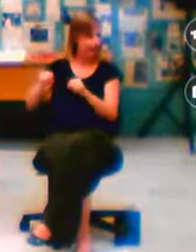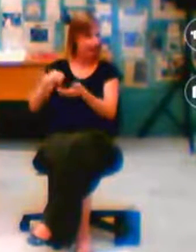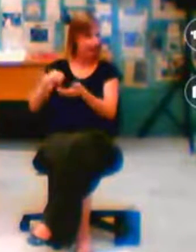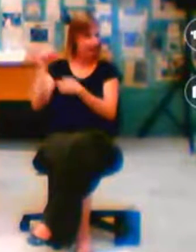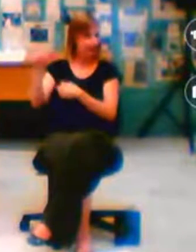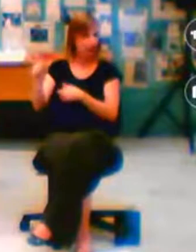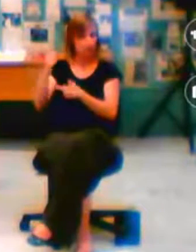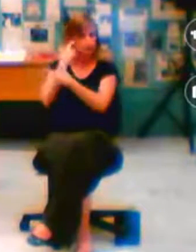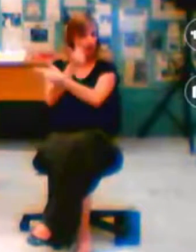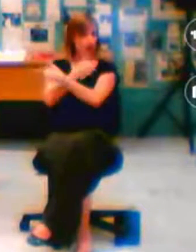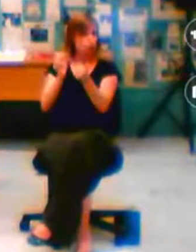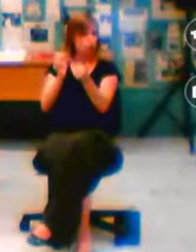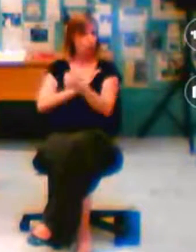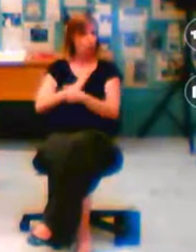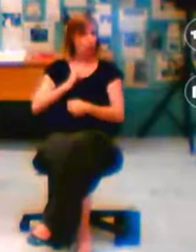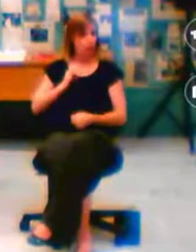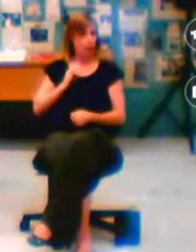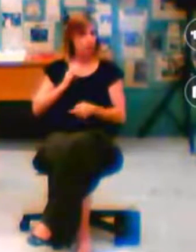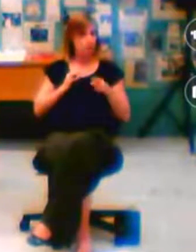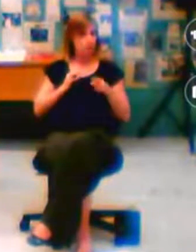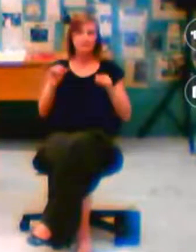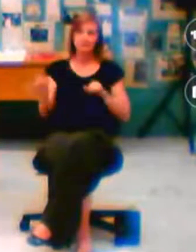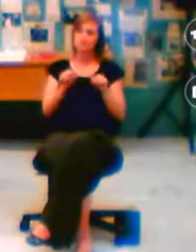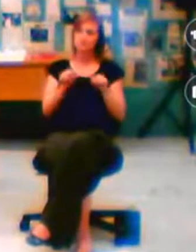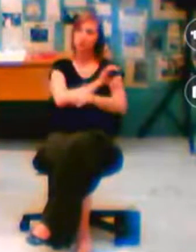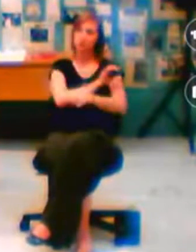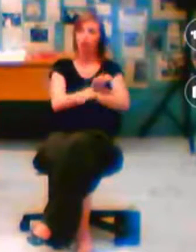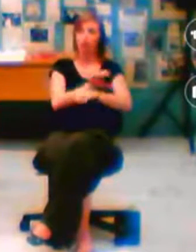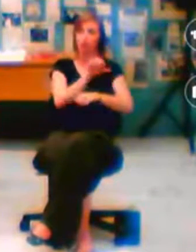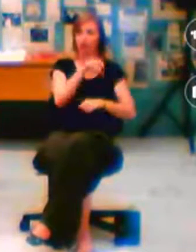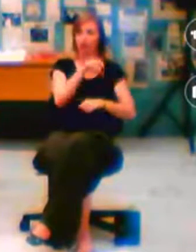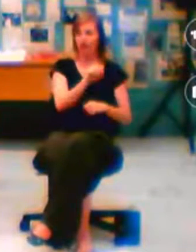sorry. There's nothing in the amendment that says